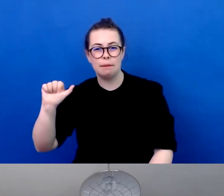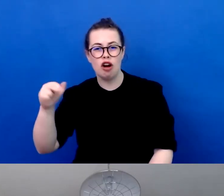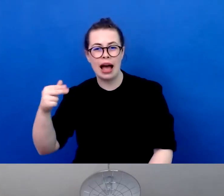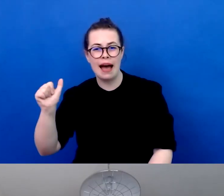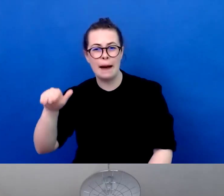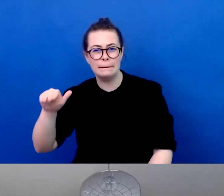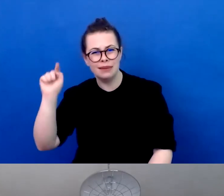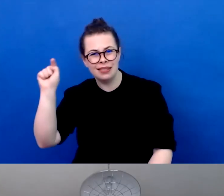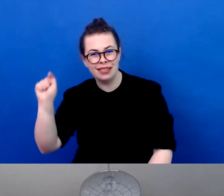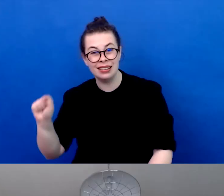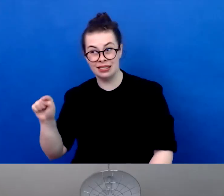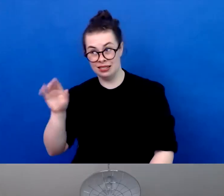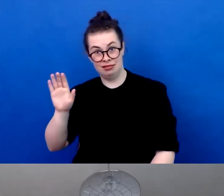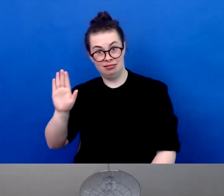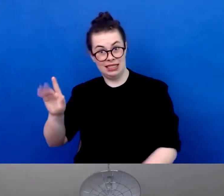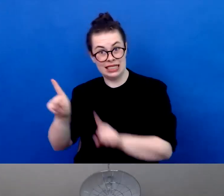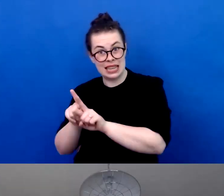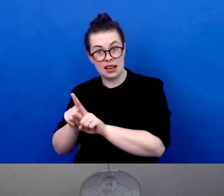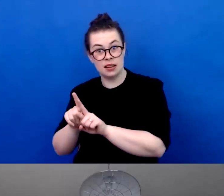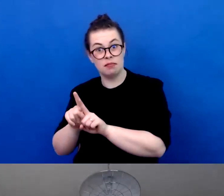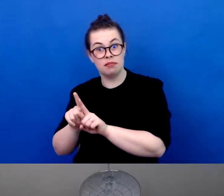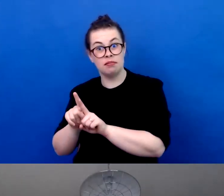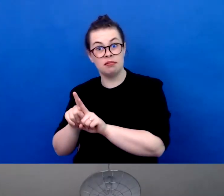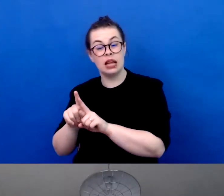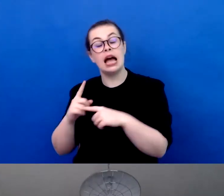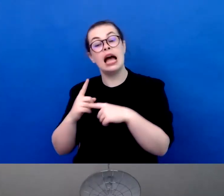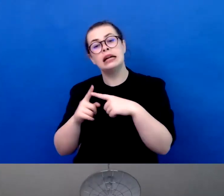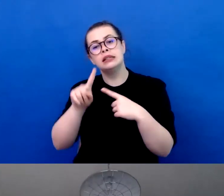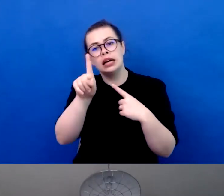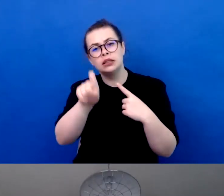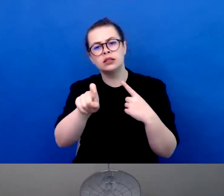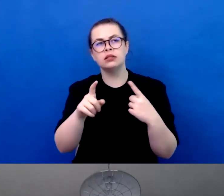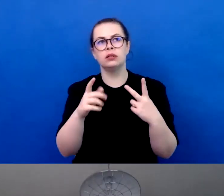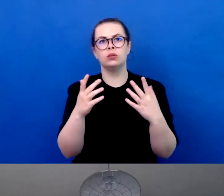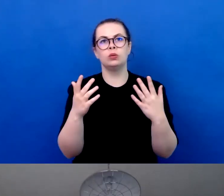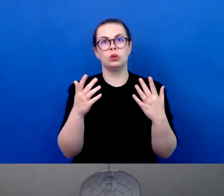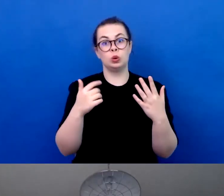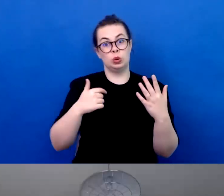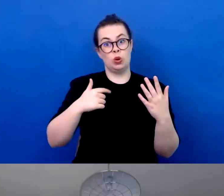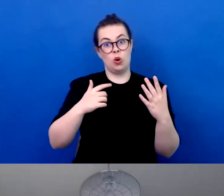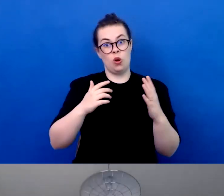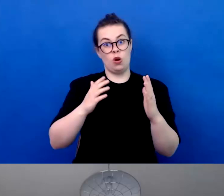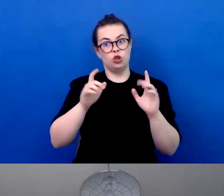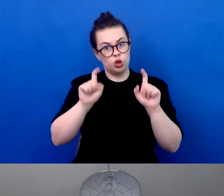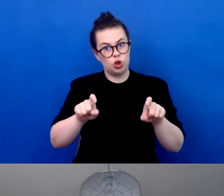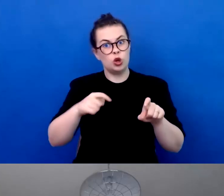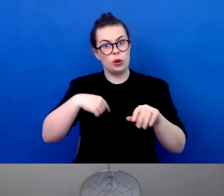relatedly, do you think, to what extent do you think you also need to do like a structural decomposition?